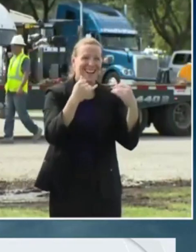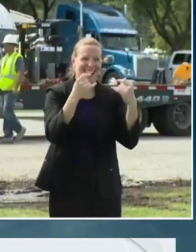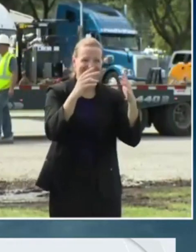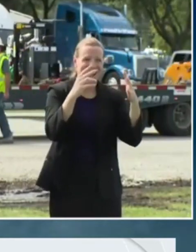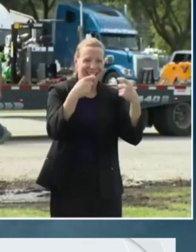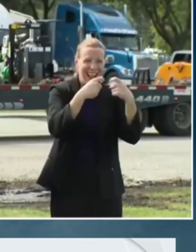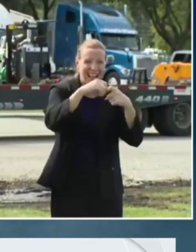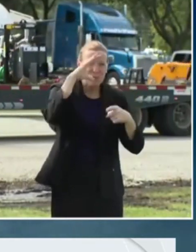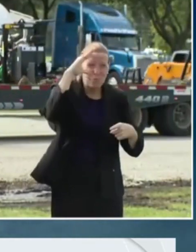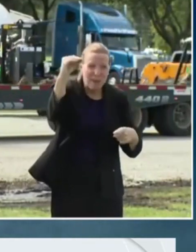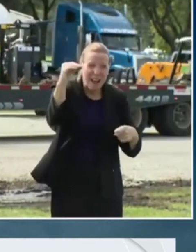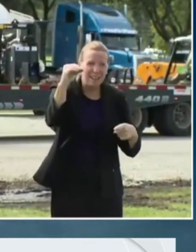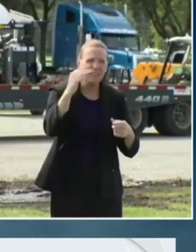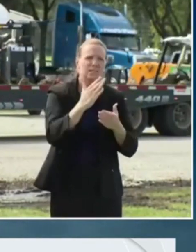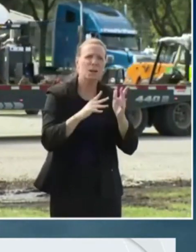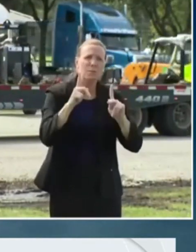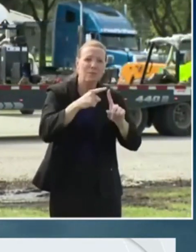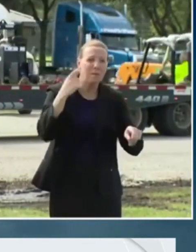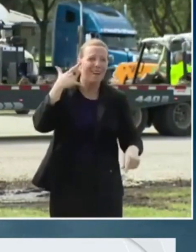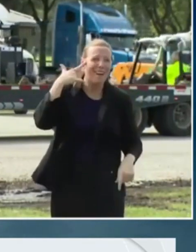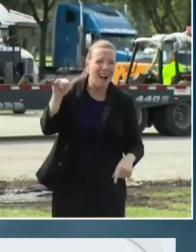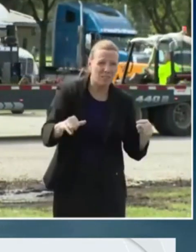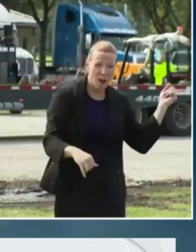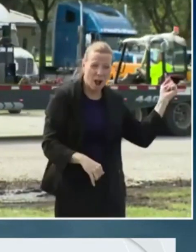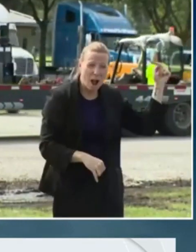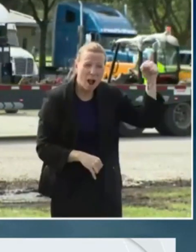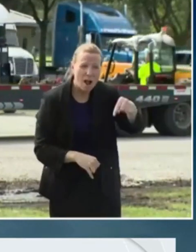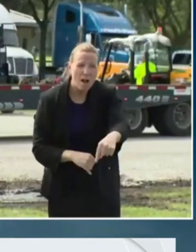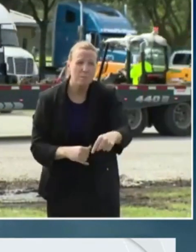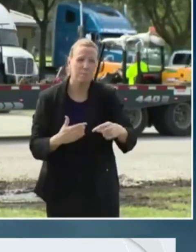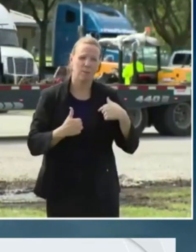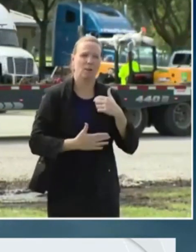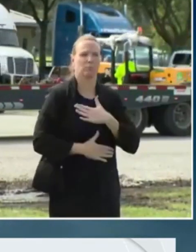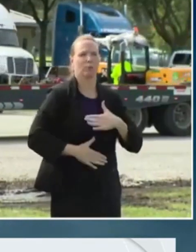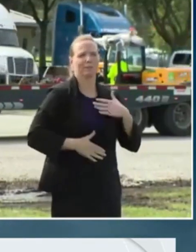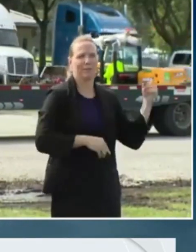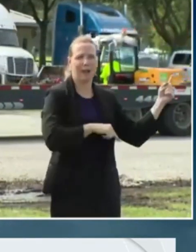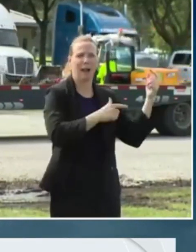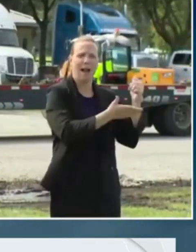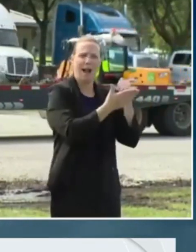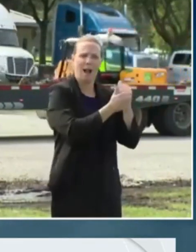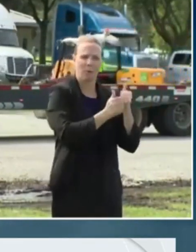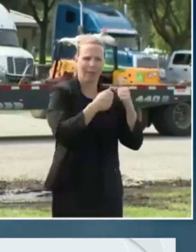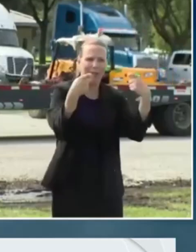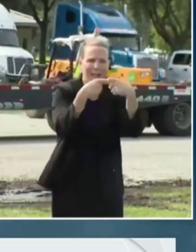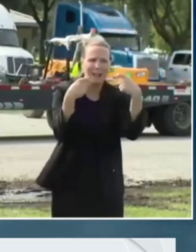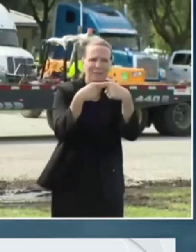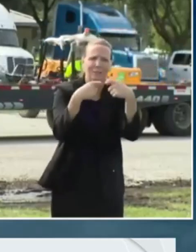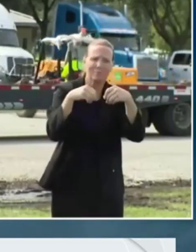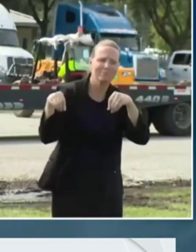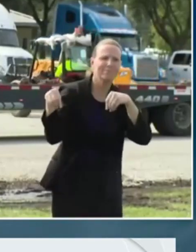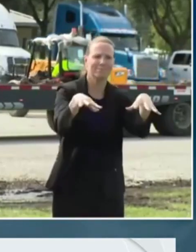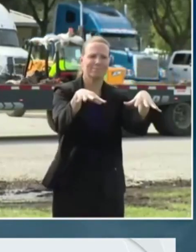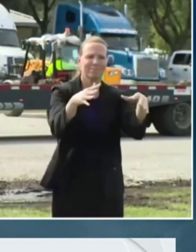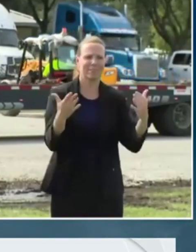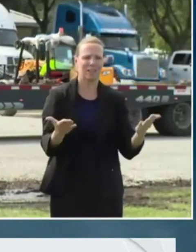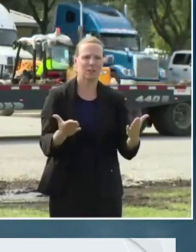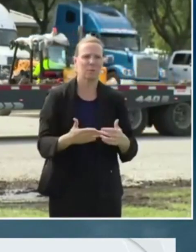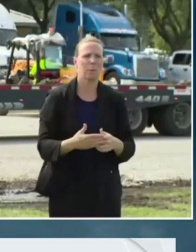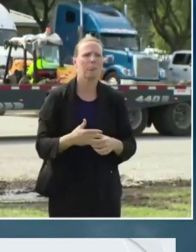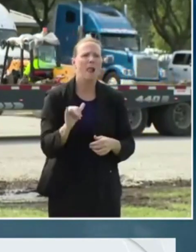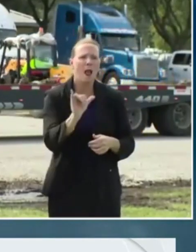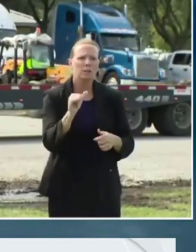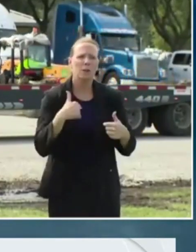as California, so we appreciate them for power restoration. We've also assisted with the evacuation of 300